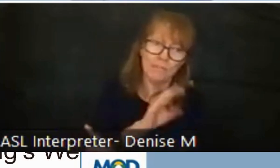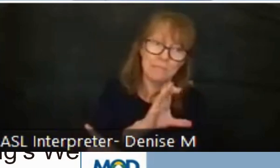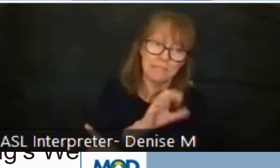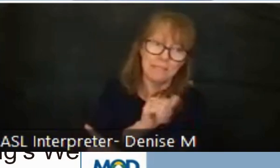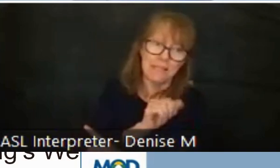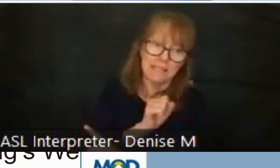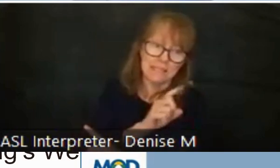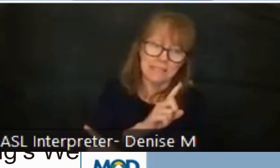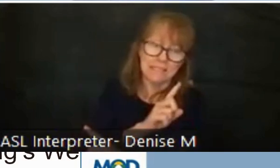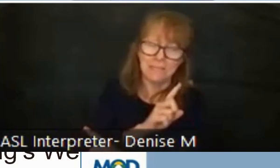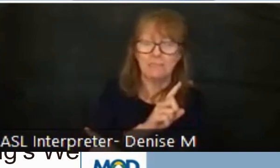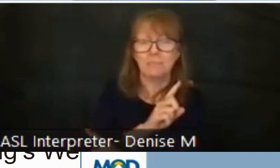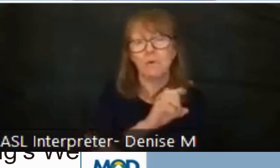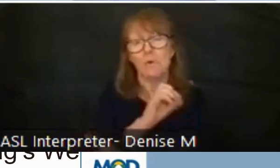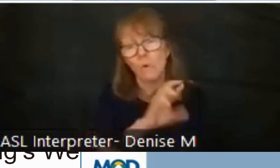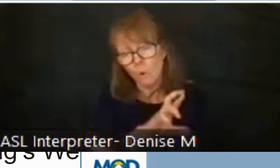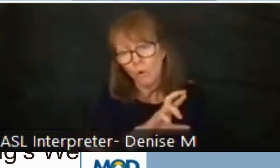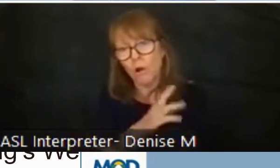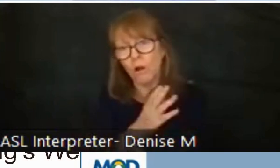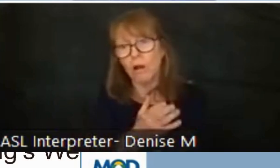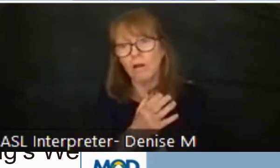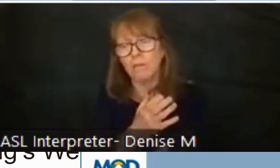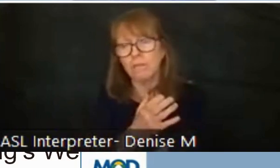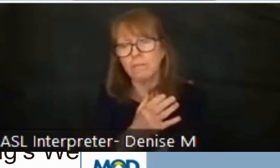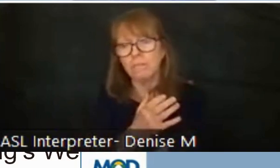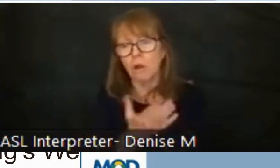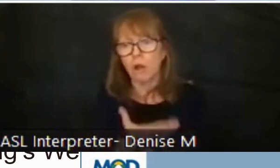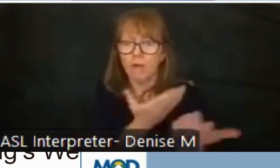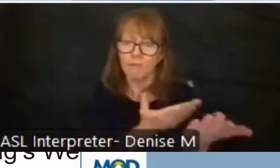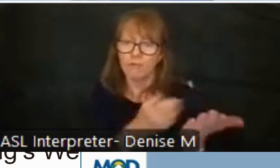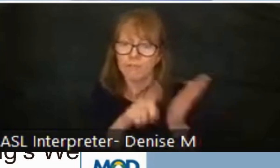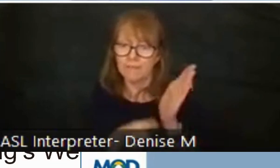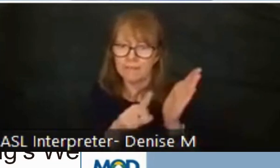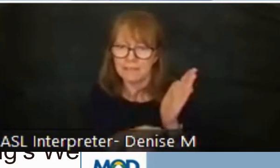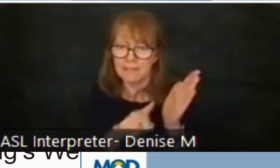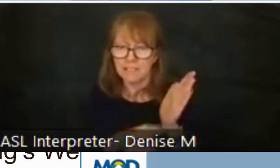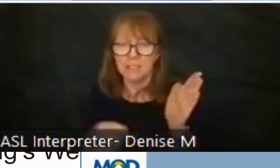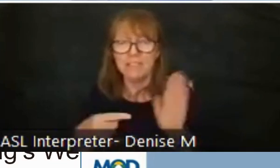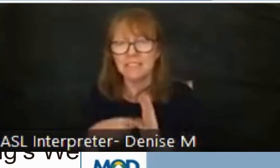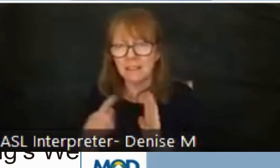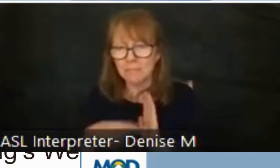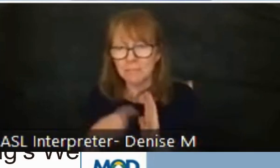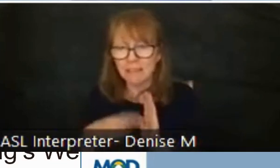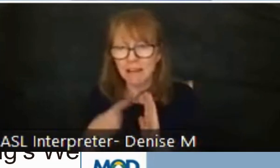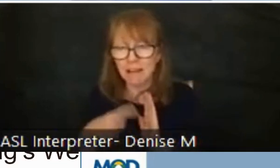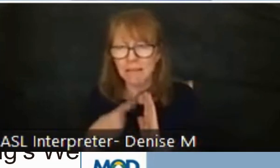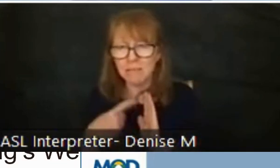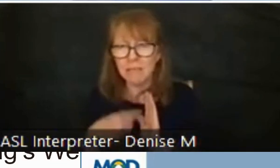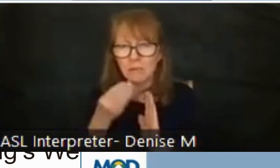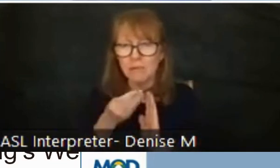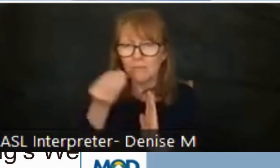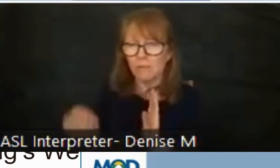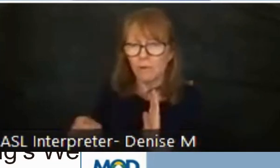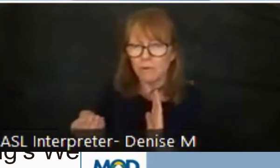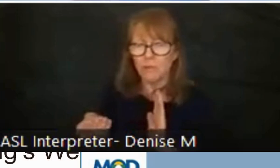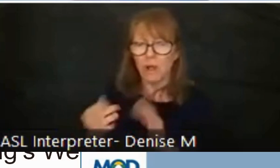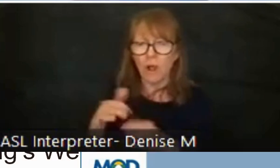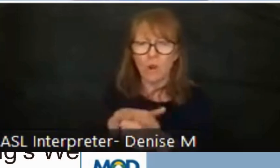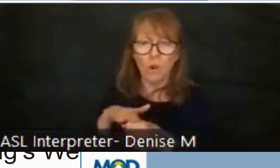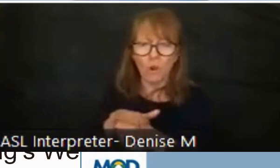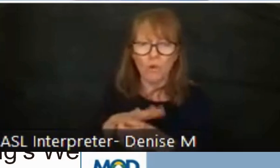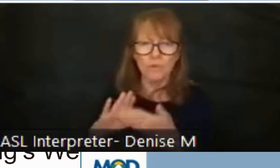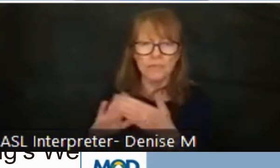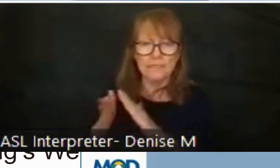or for investigation. And sometimes a case will be referred to like a local city human rights commissions who